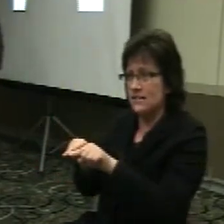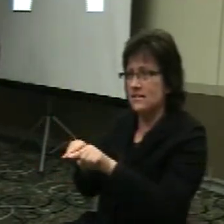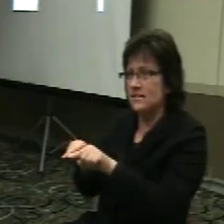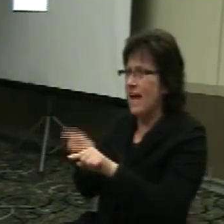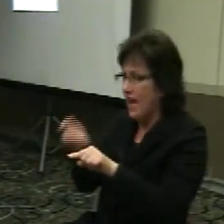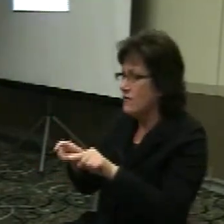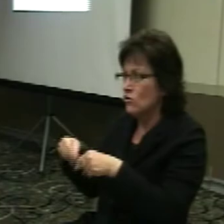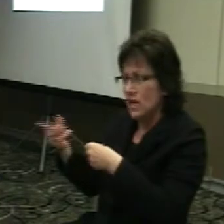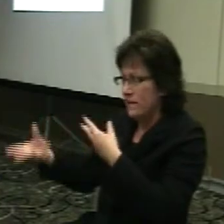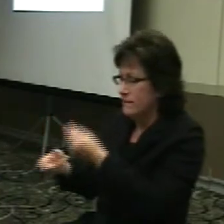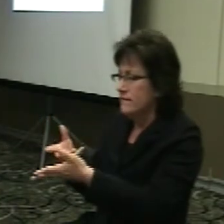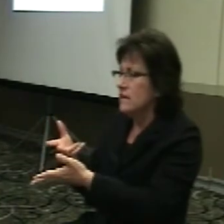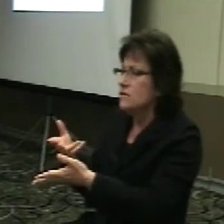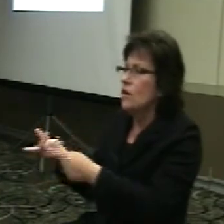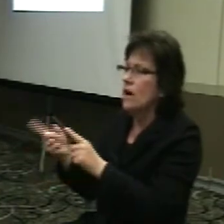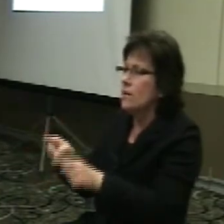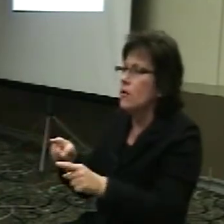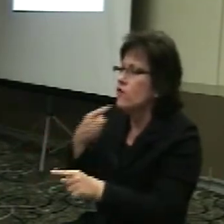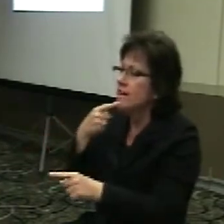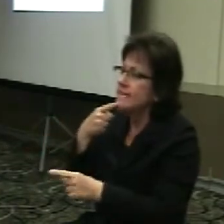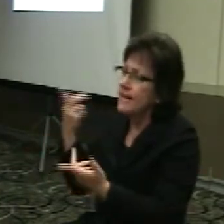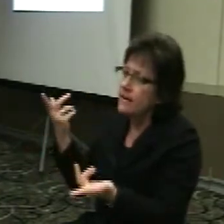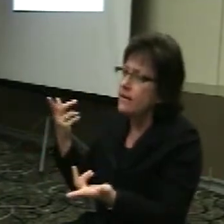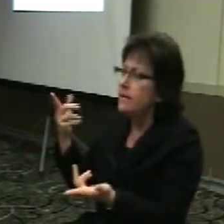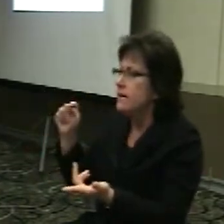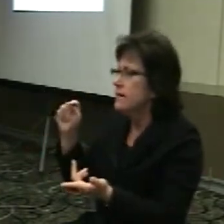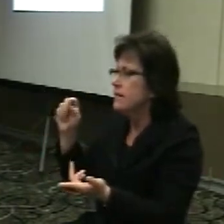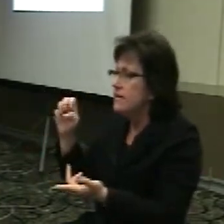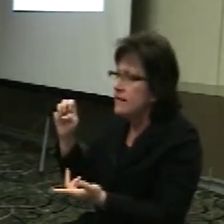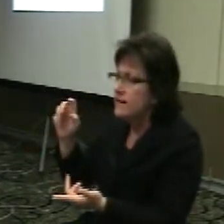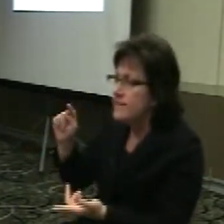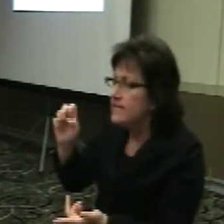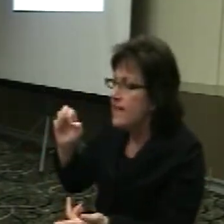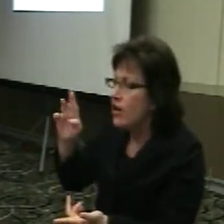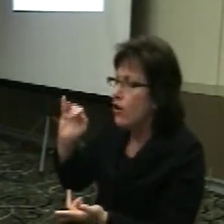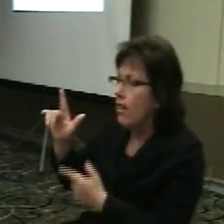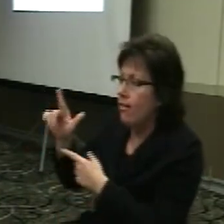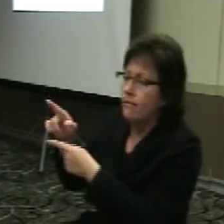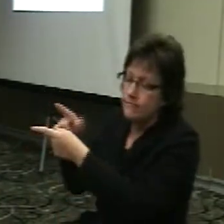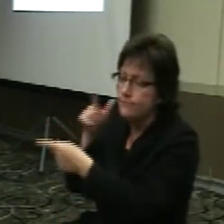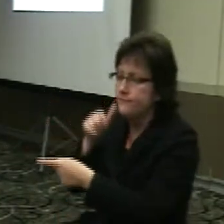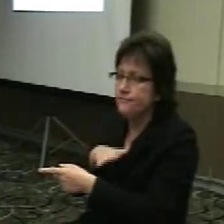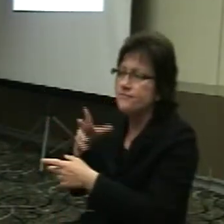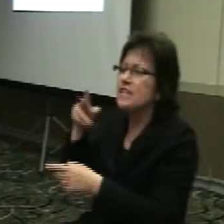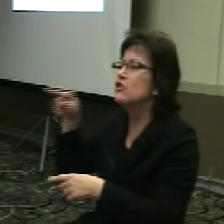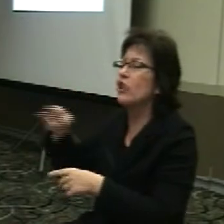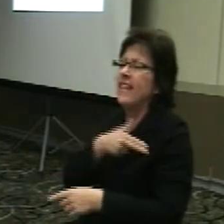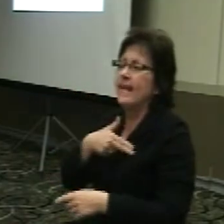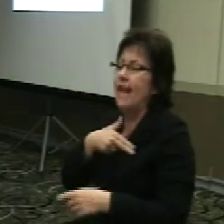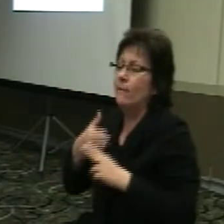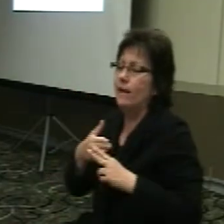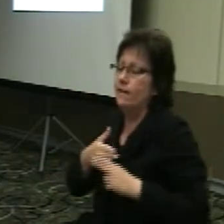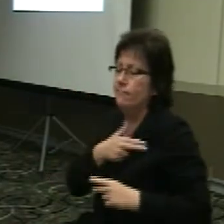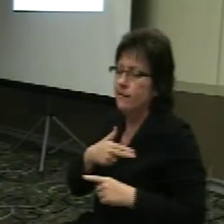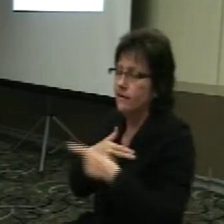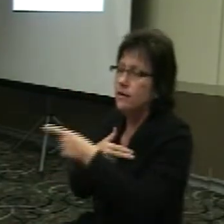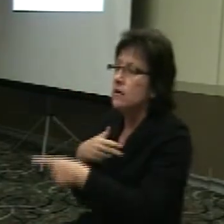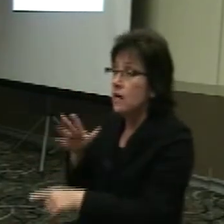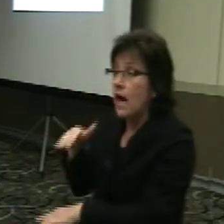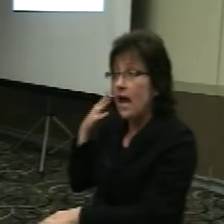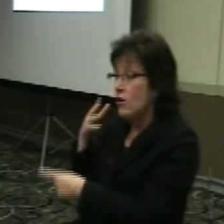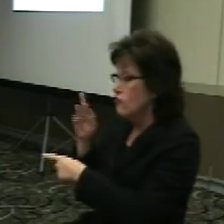here and I say, Terrell, I know Randy's a real challenge. Okay? But one of